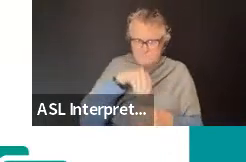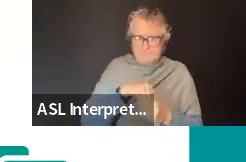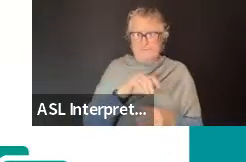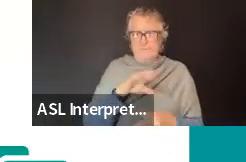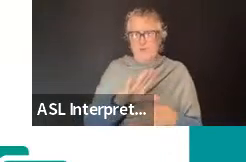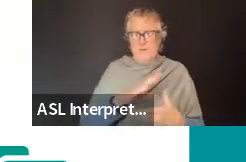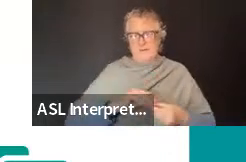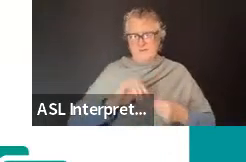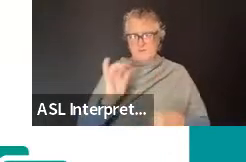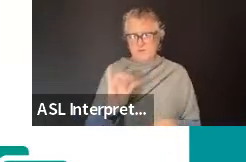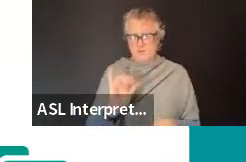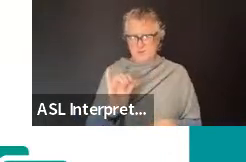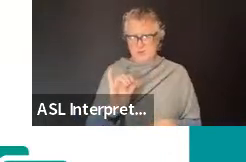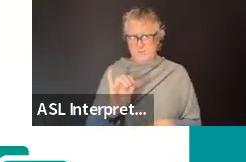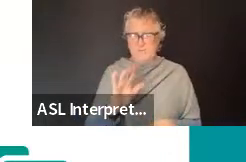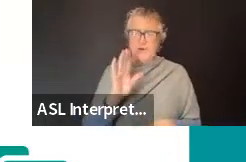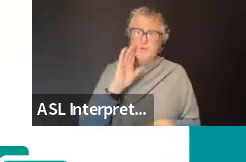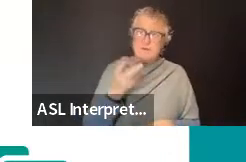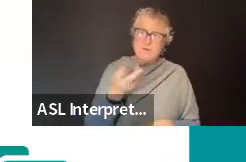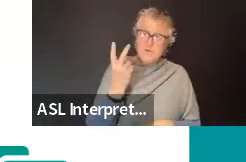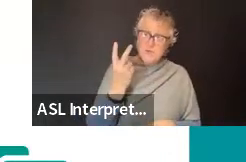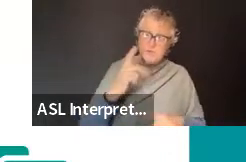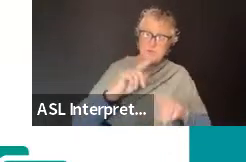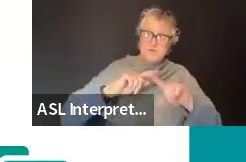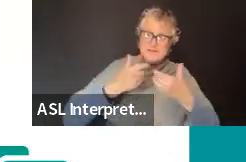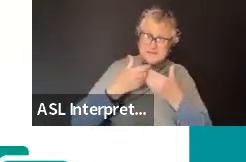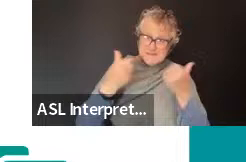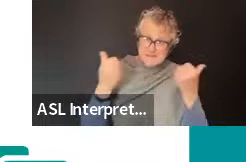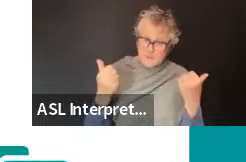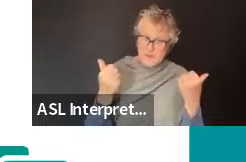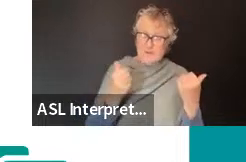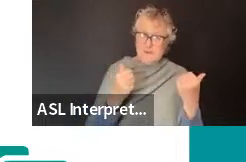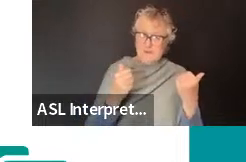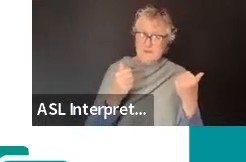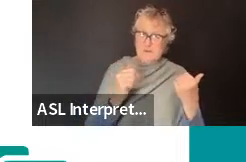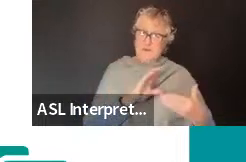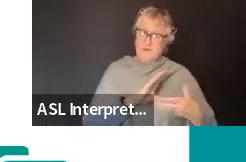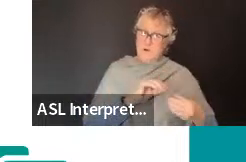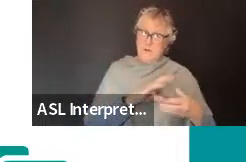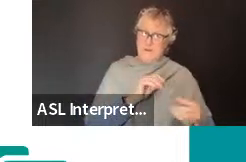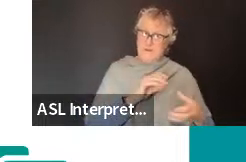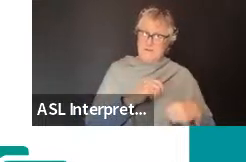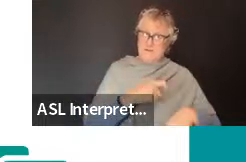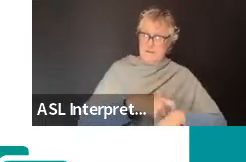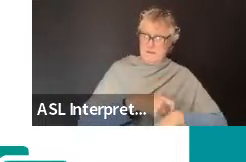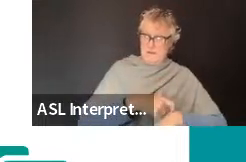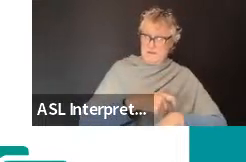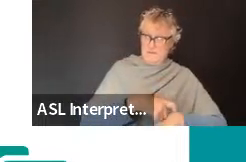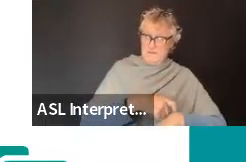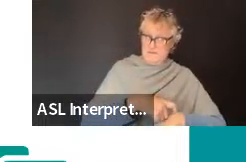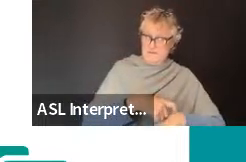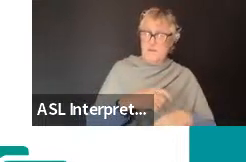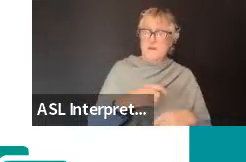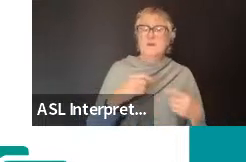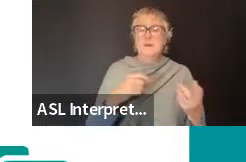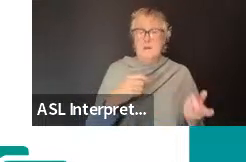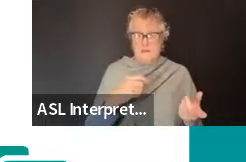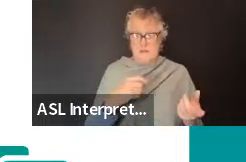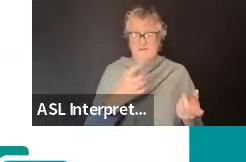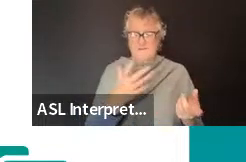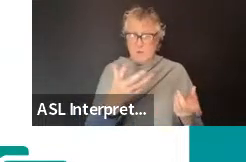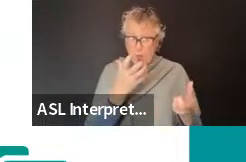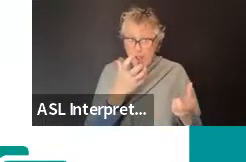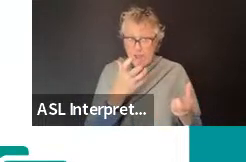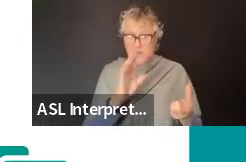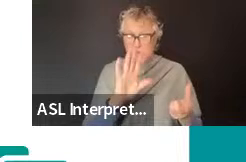you want to comment on the draft supplemental environmental impact statement, you will need and want it included in that. Please